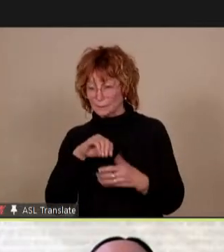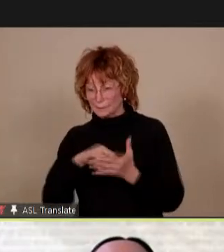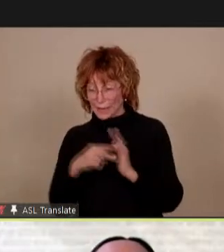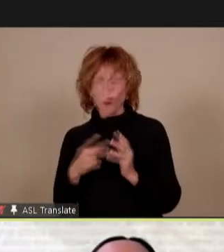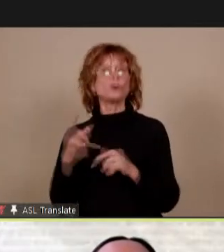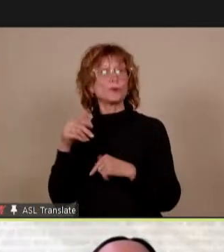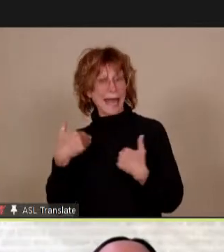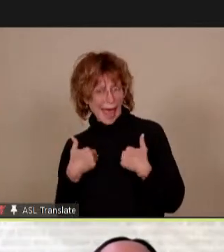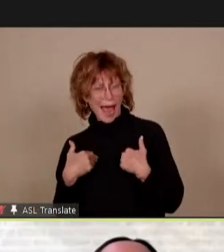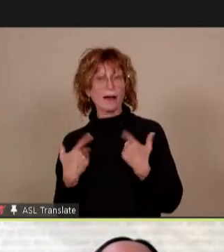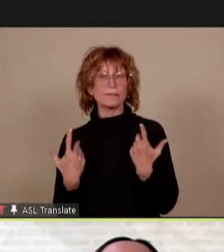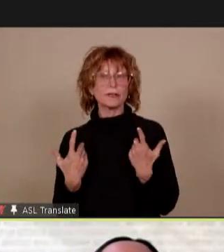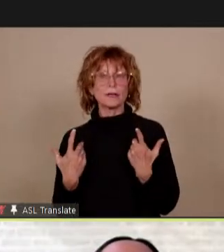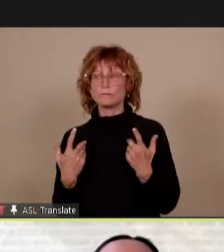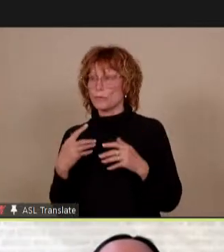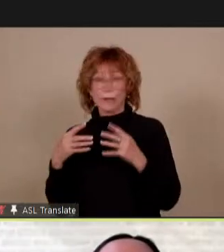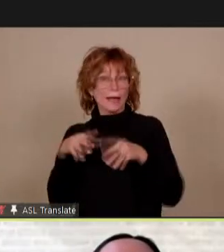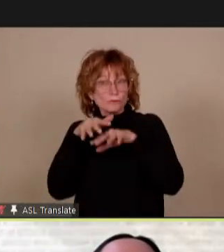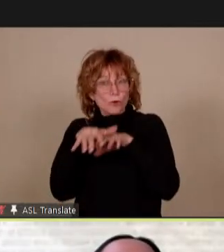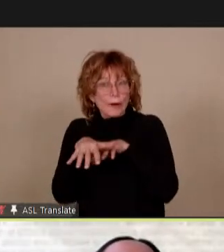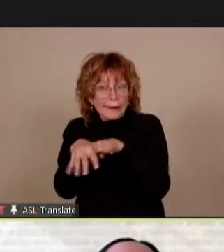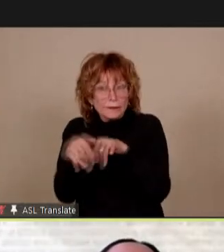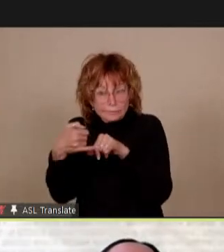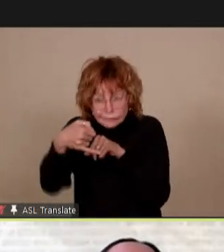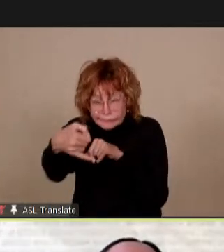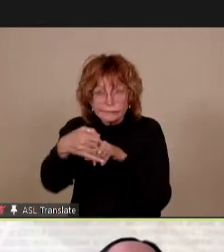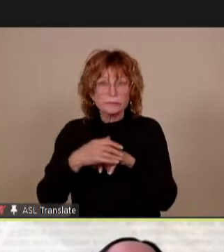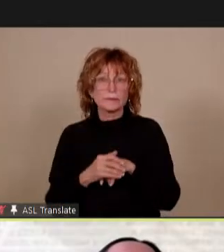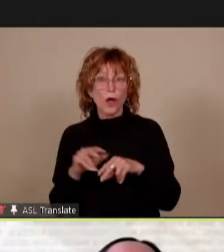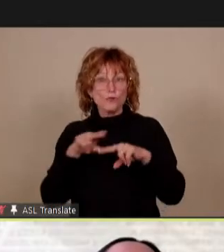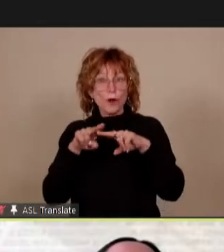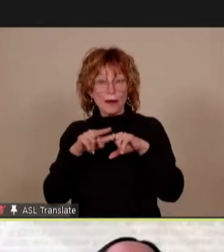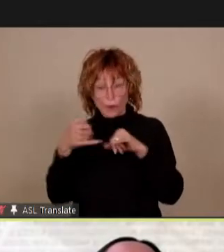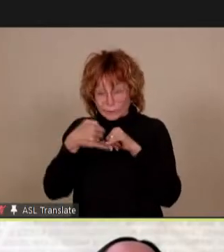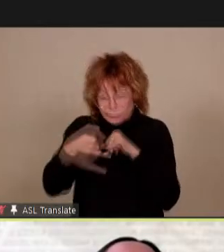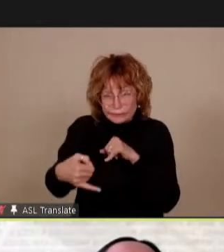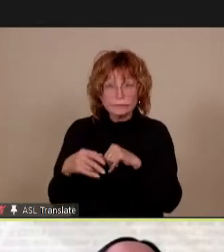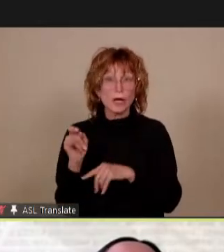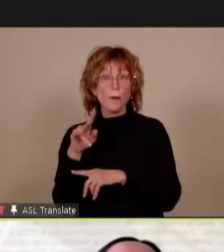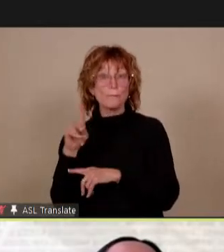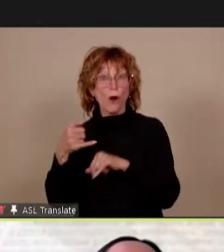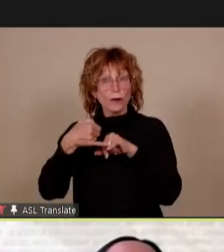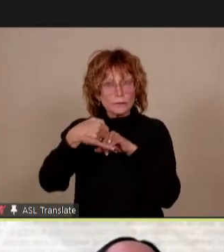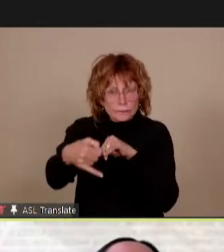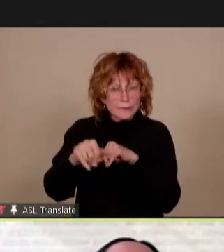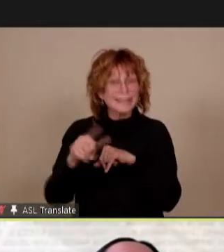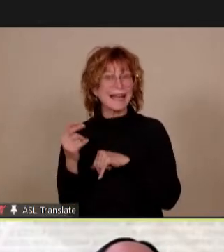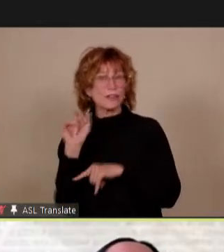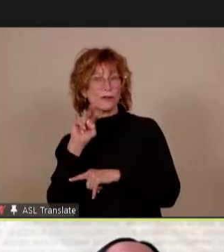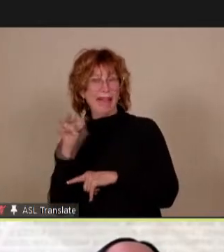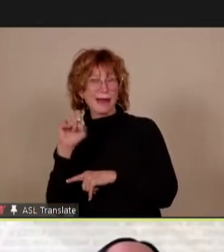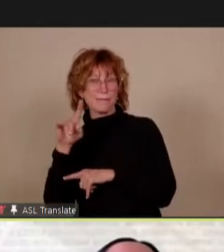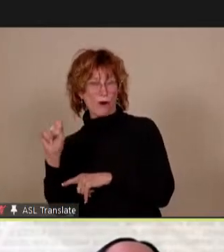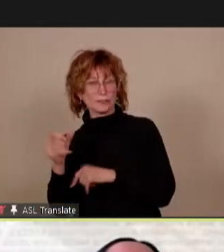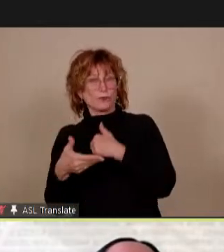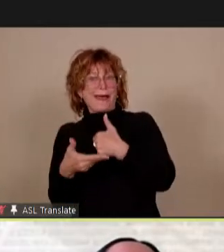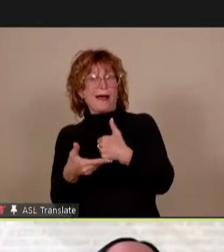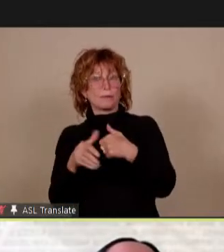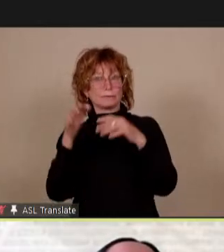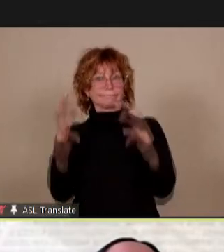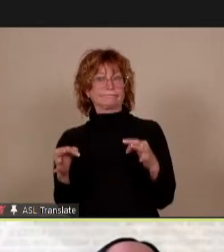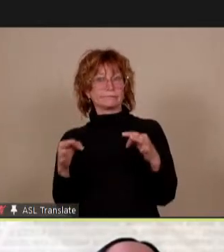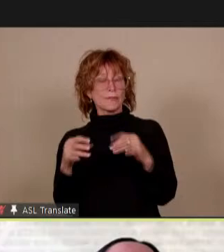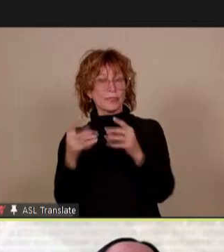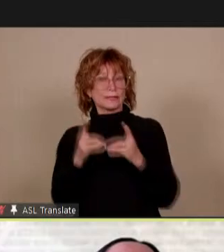roadways, riverways, or railways, parks, schools, and other landmarks. The district should